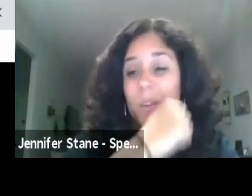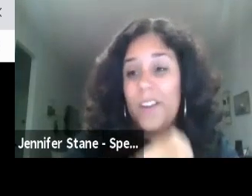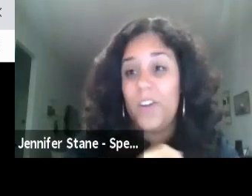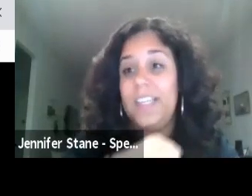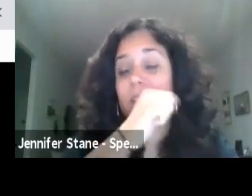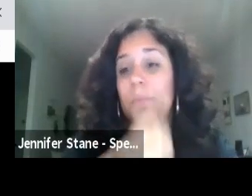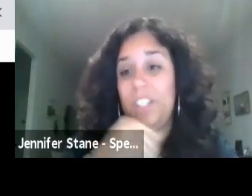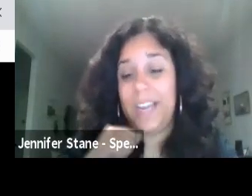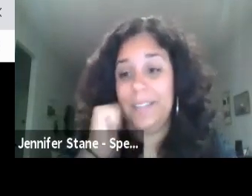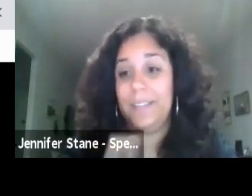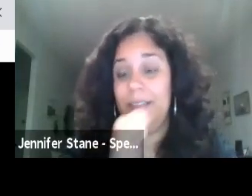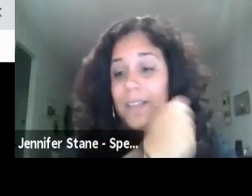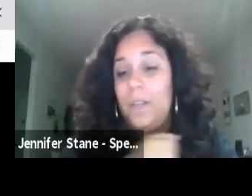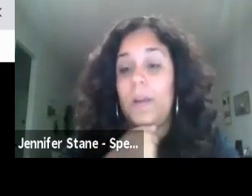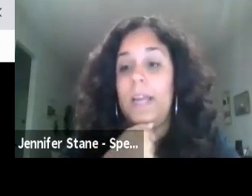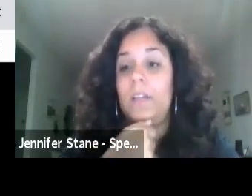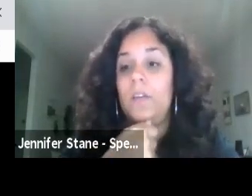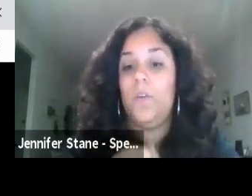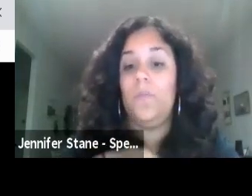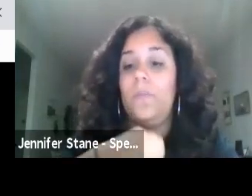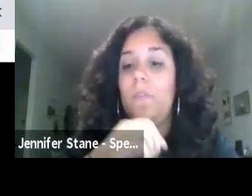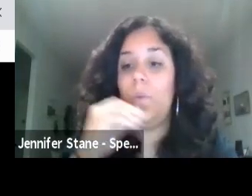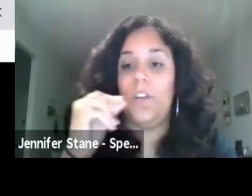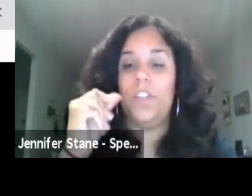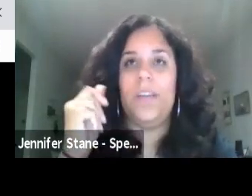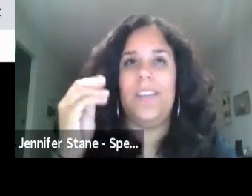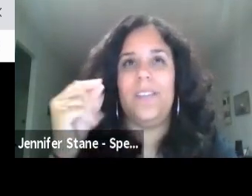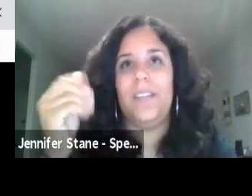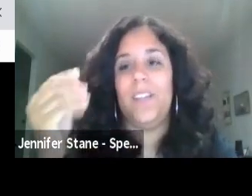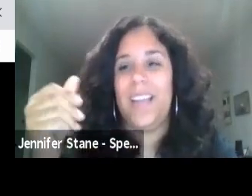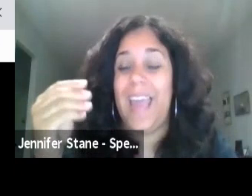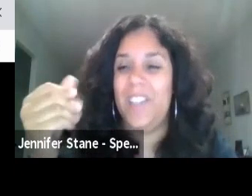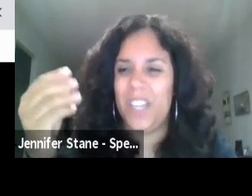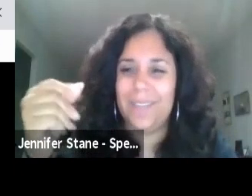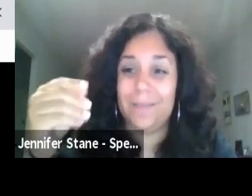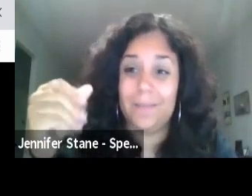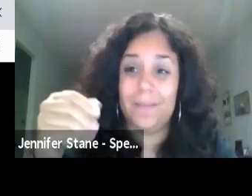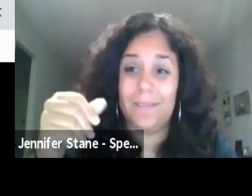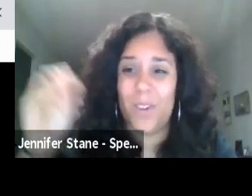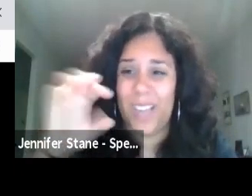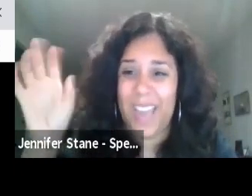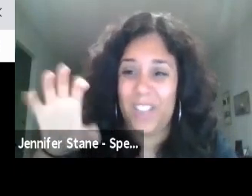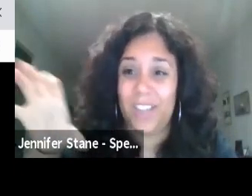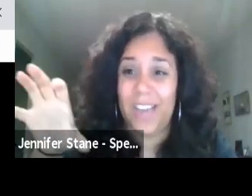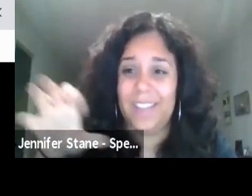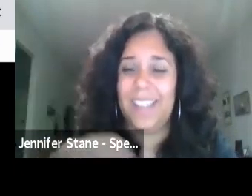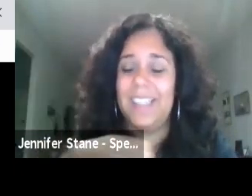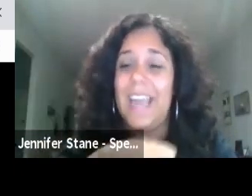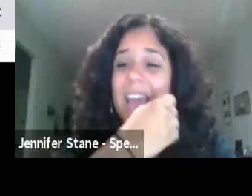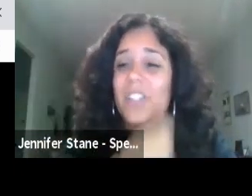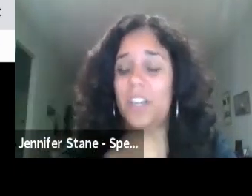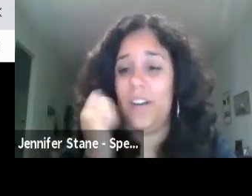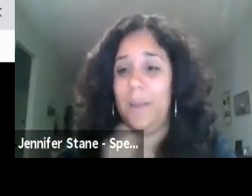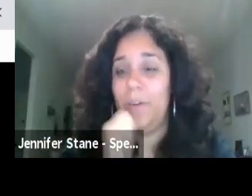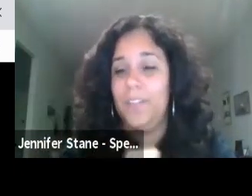immediately go in there and go to town to brushing, right? What you're doing, it's like etching, like etched glass. It's